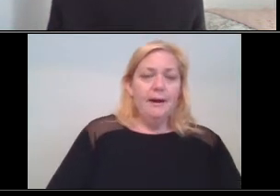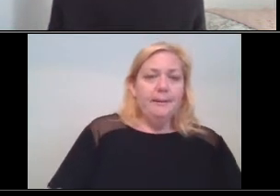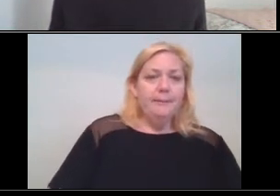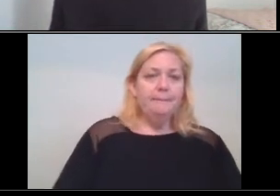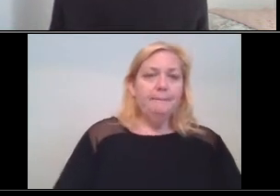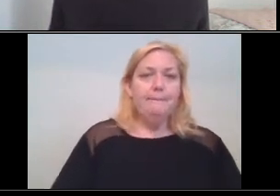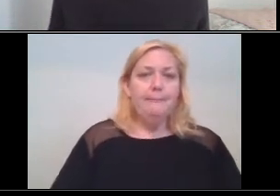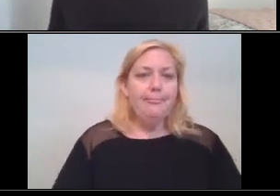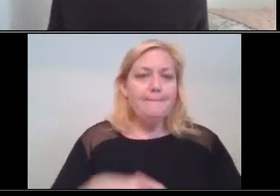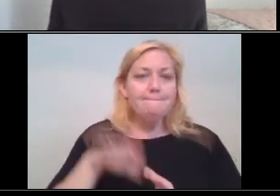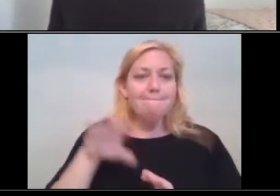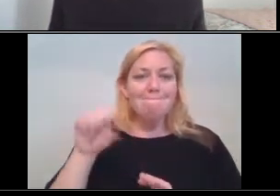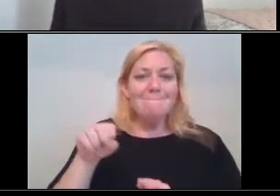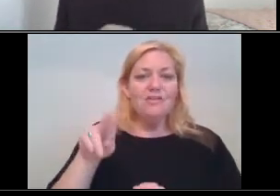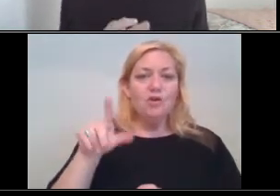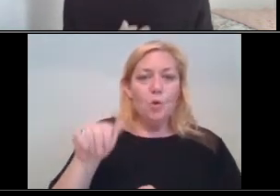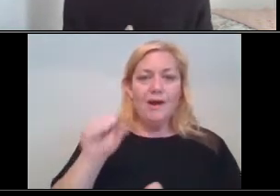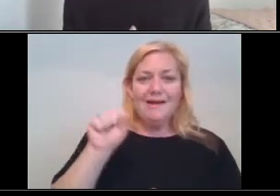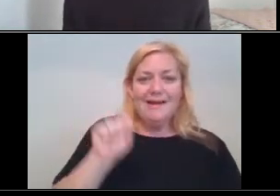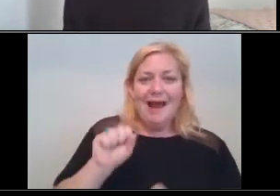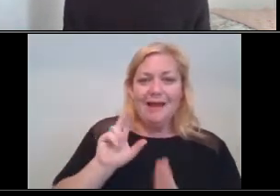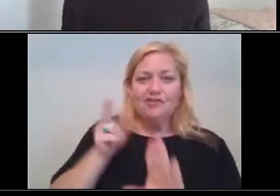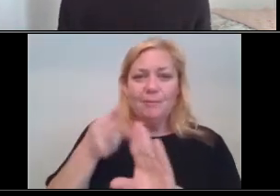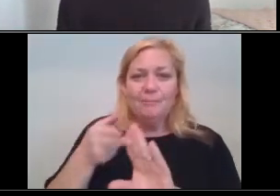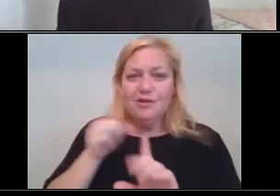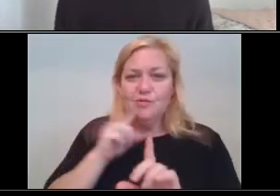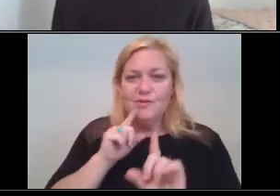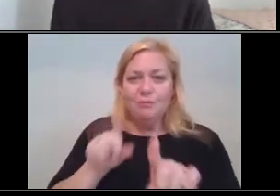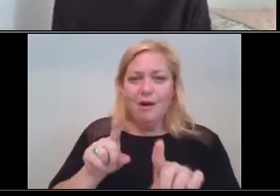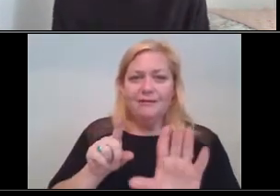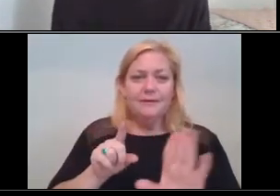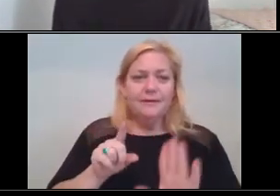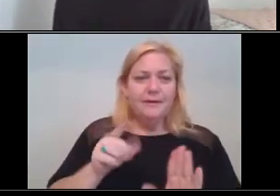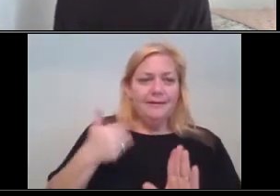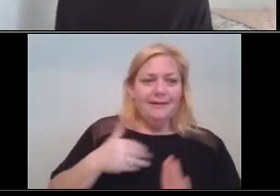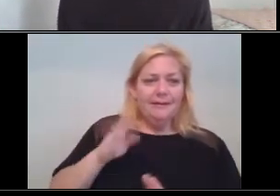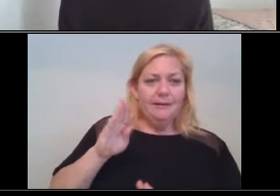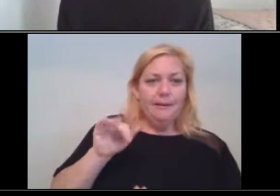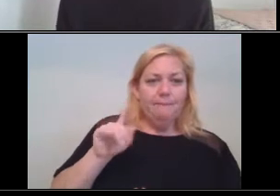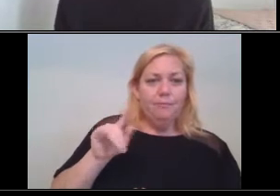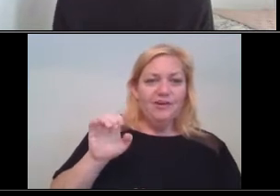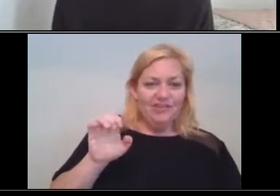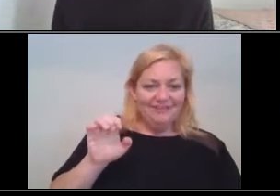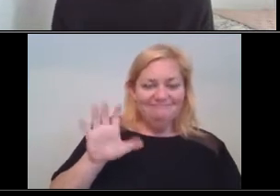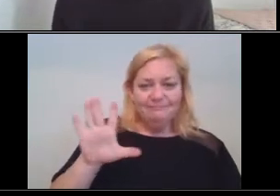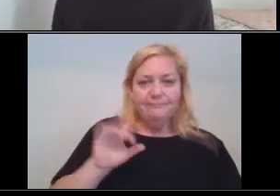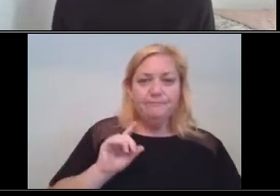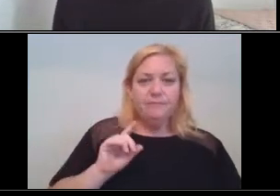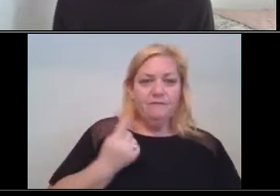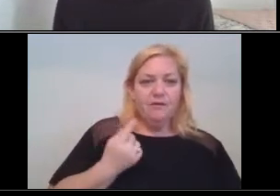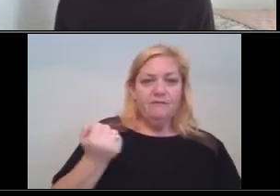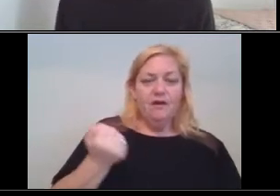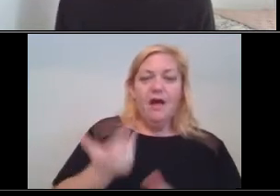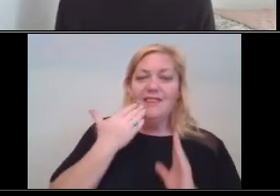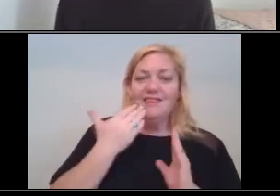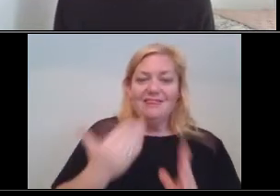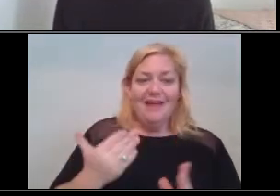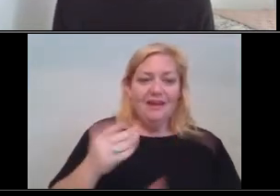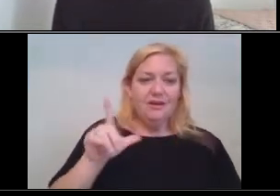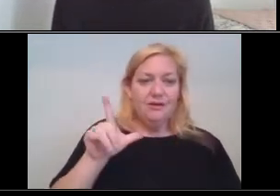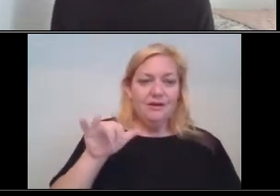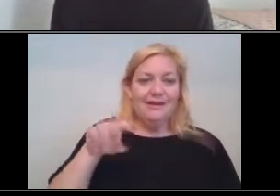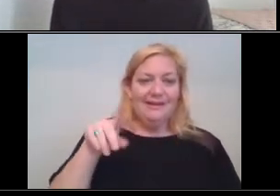Sequoia, can I jump in to respond to that? I wanted to, well, first of all, thank you, Leah,